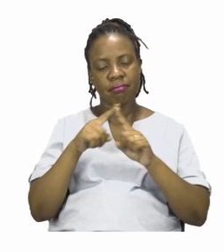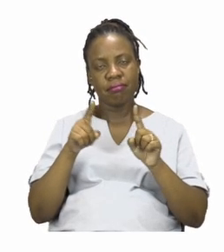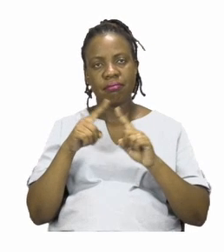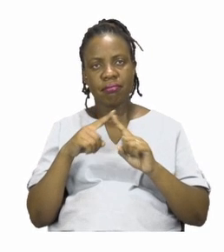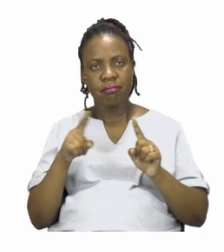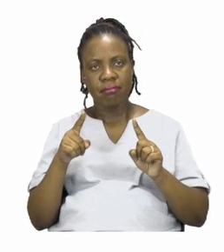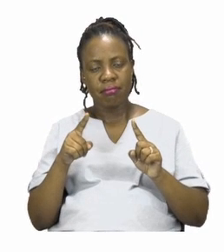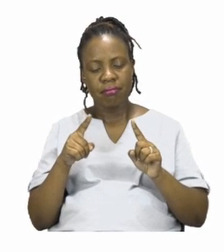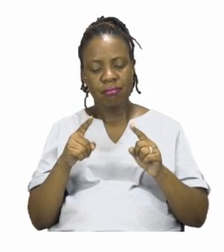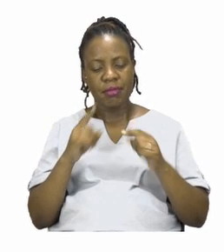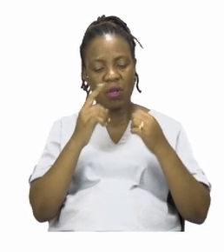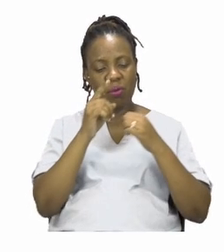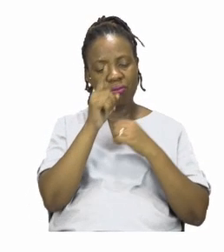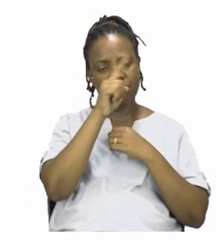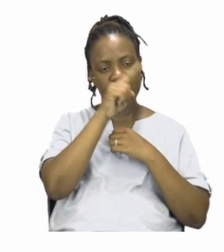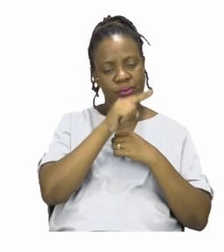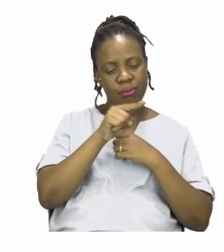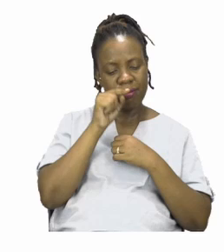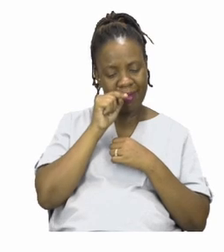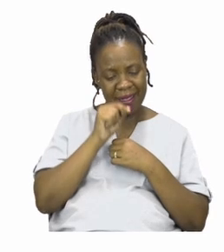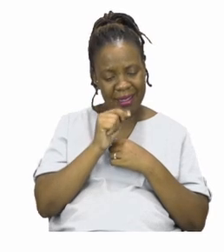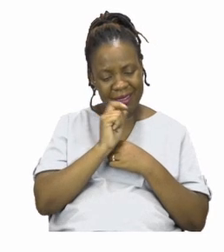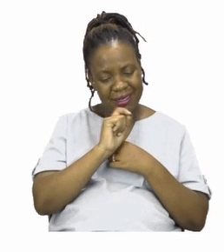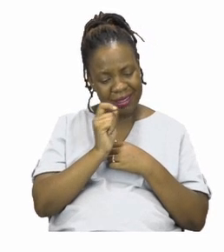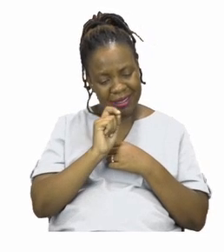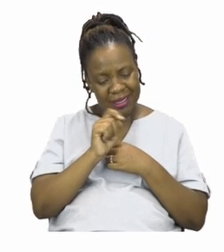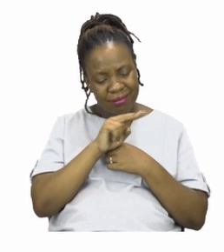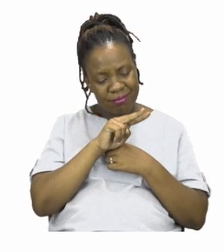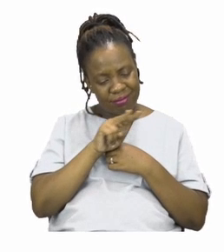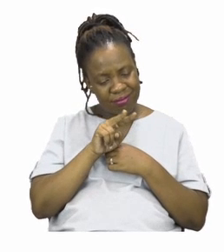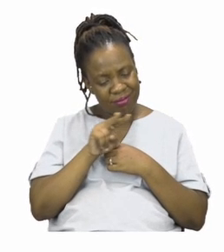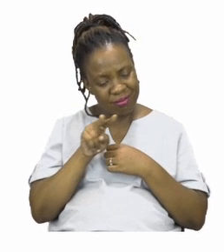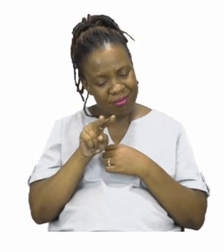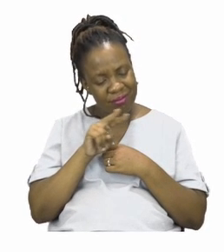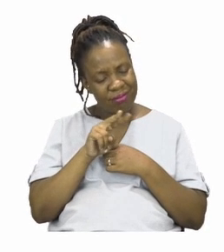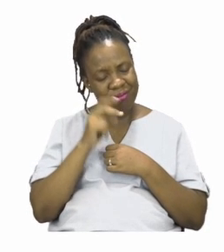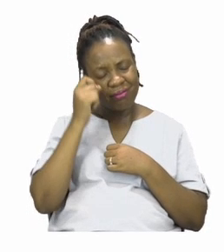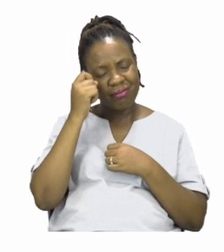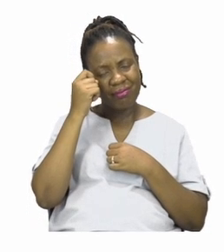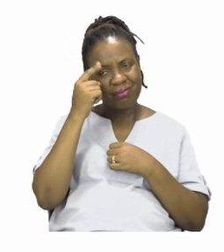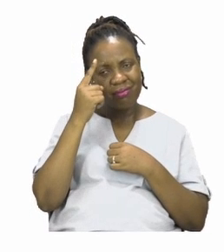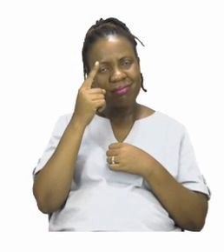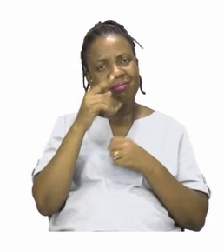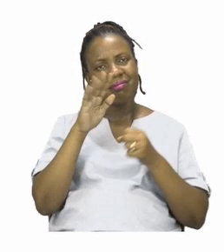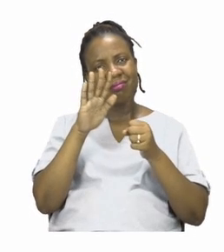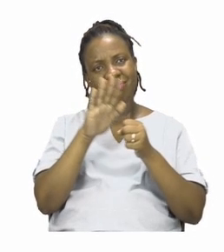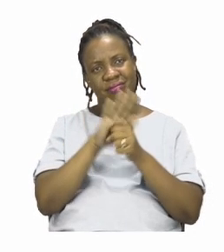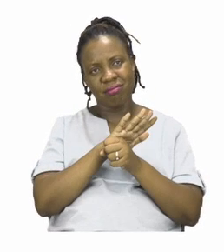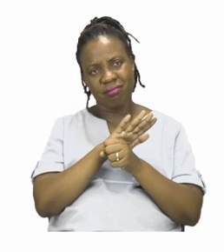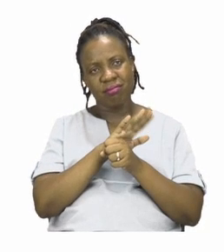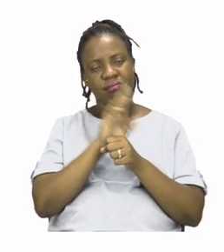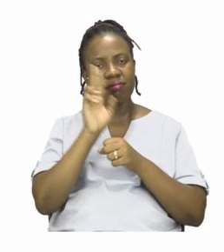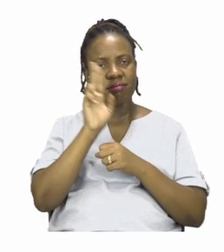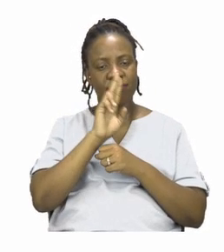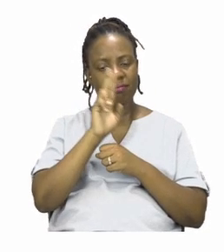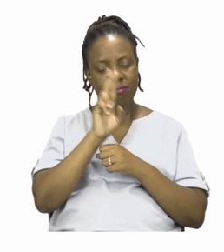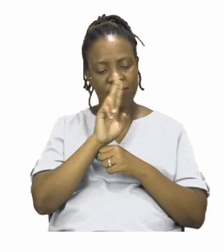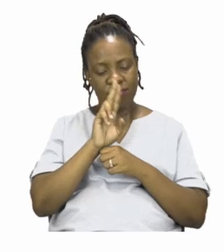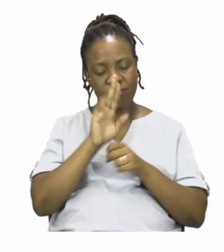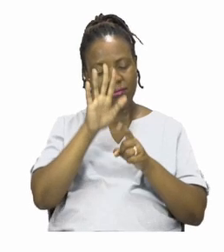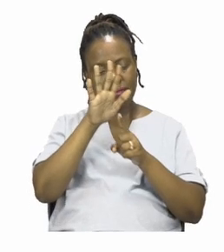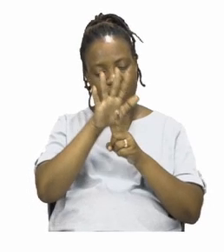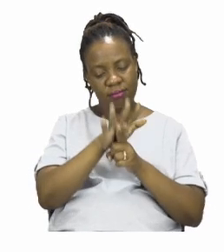at the bottom, and then you have to shade each shape according to that